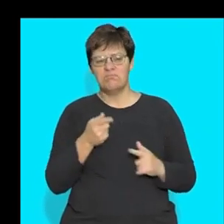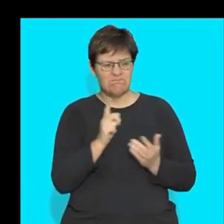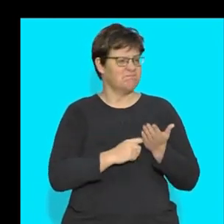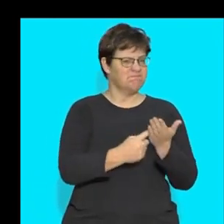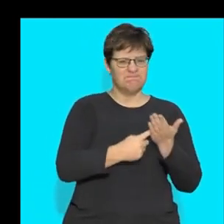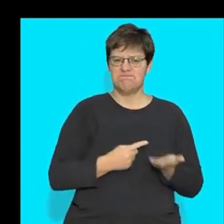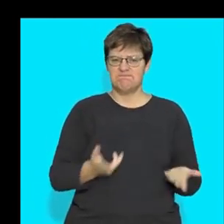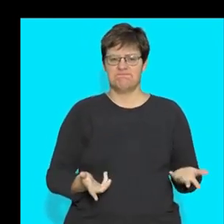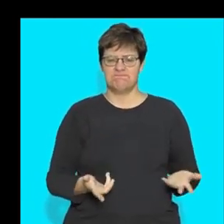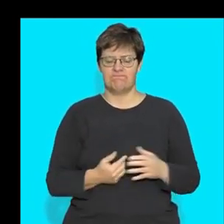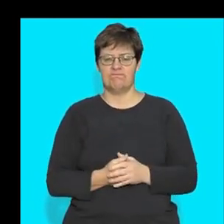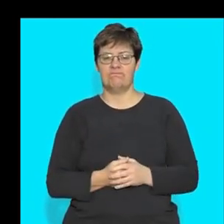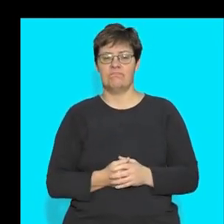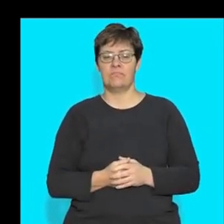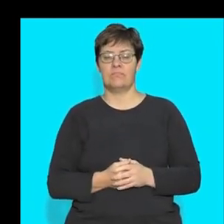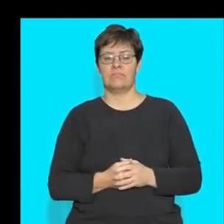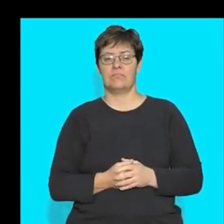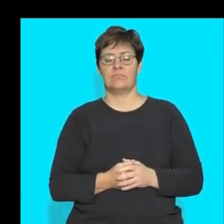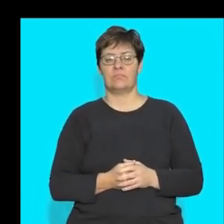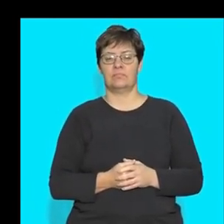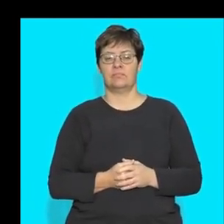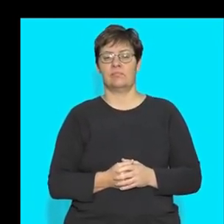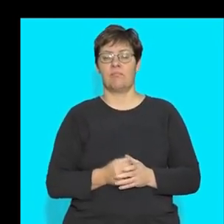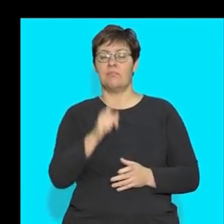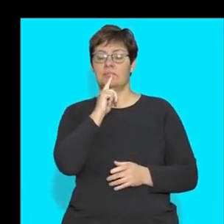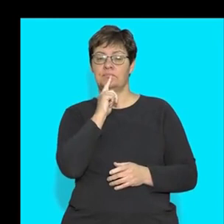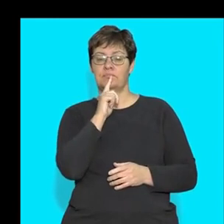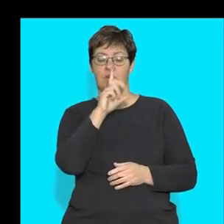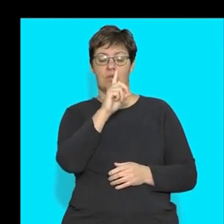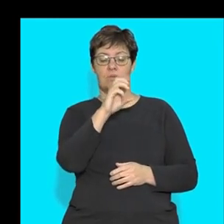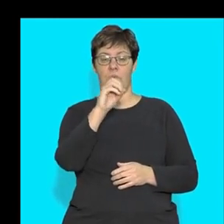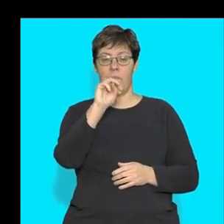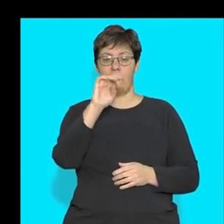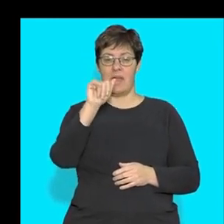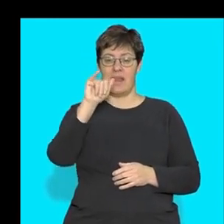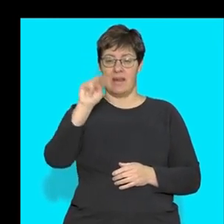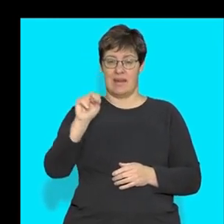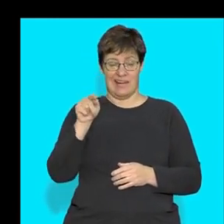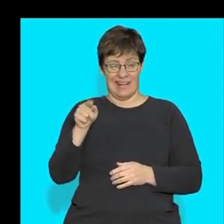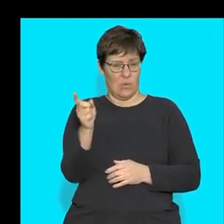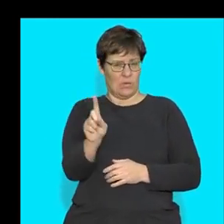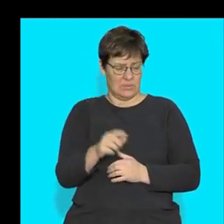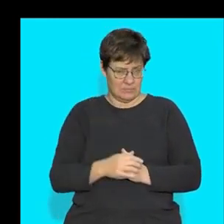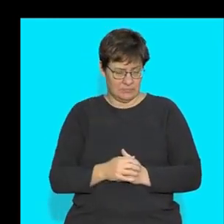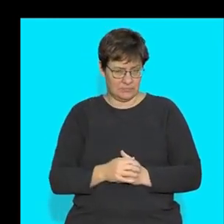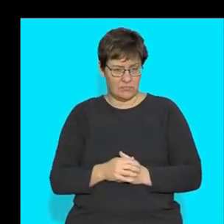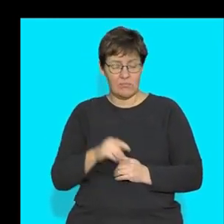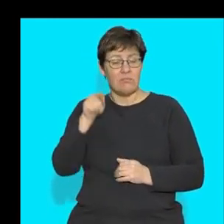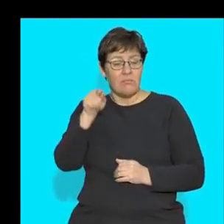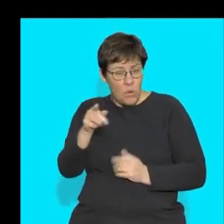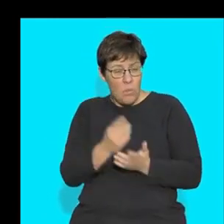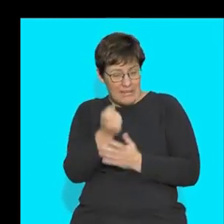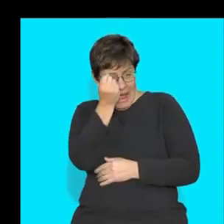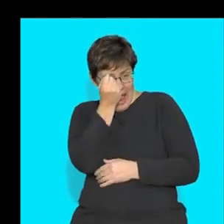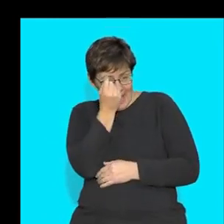about these? We talk about them in terms of what a domain is. Now, with a domain, the thing that you